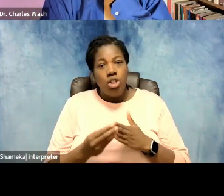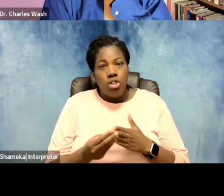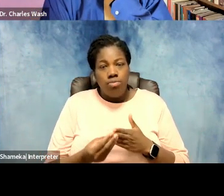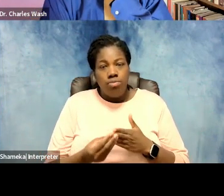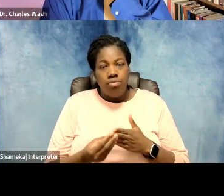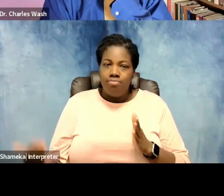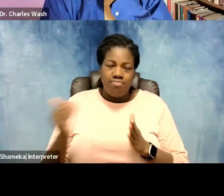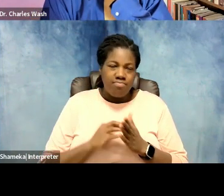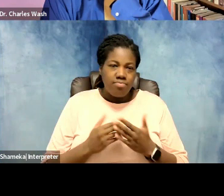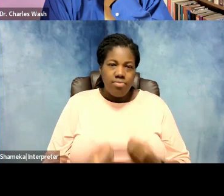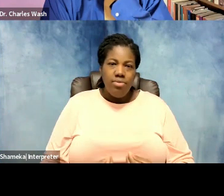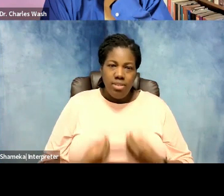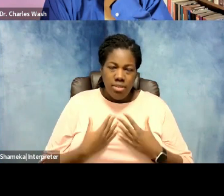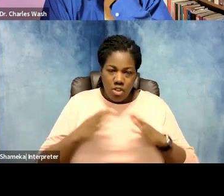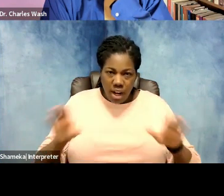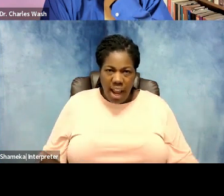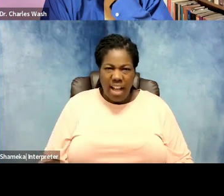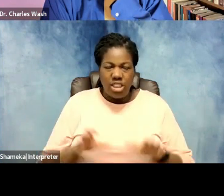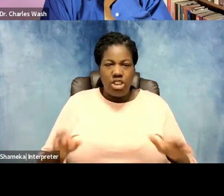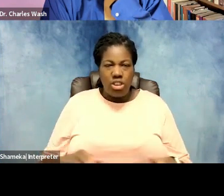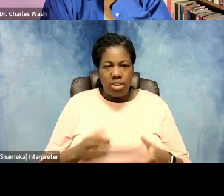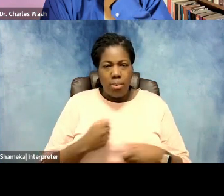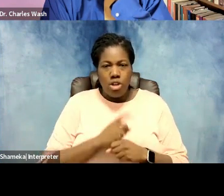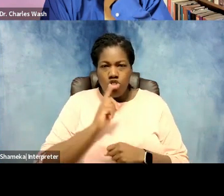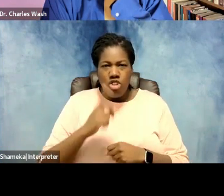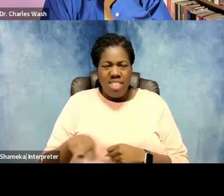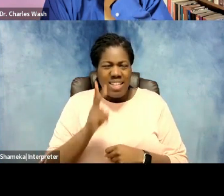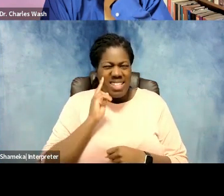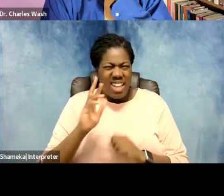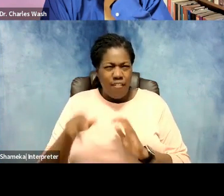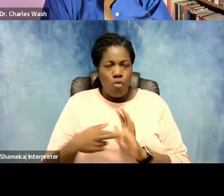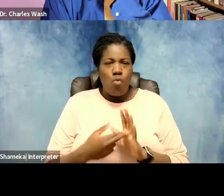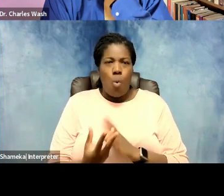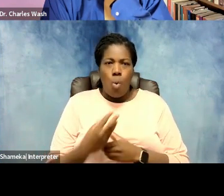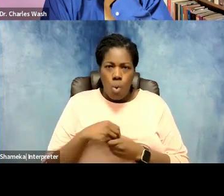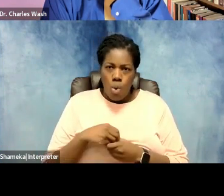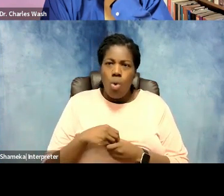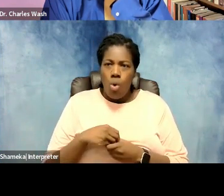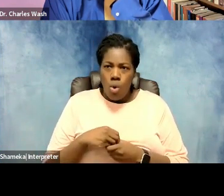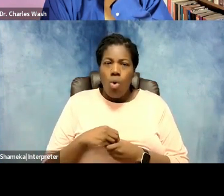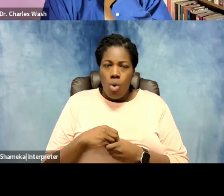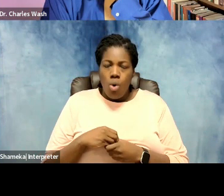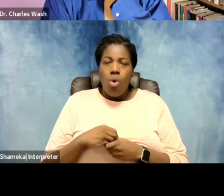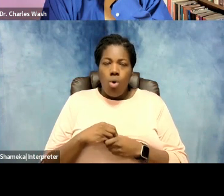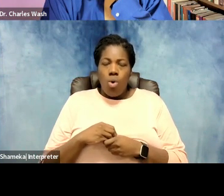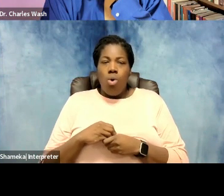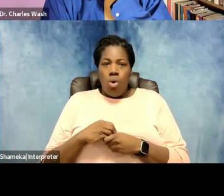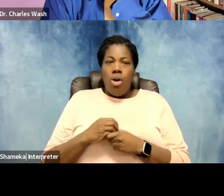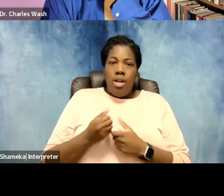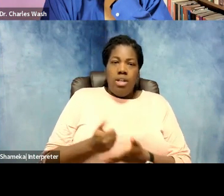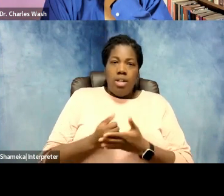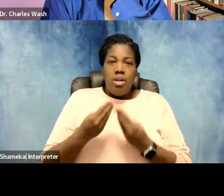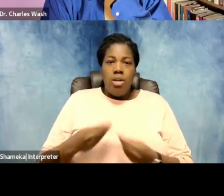again, inspiring action, helping them to see that they too have a role to execute this and to help solve these